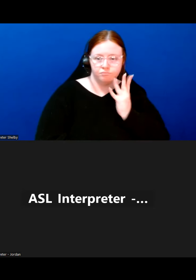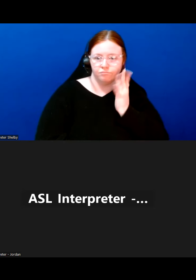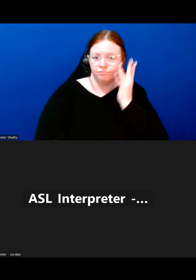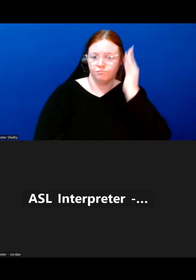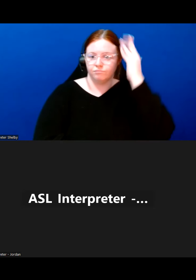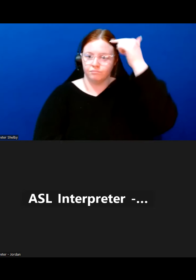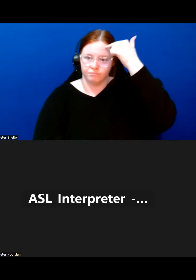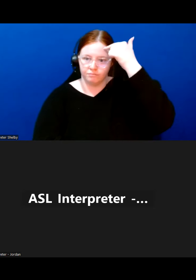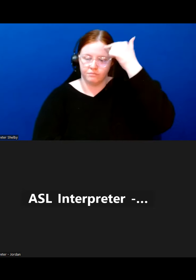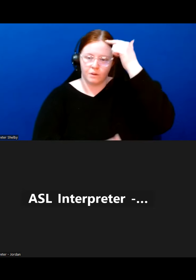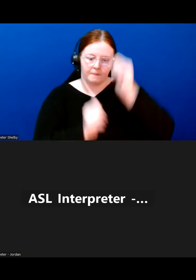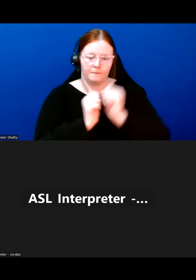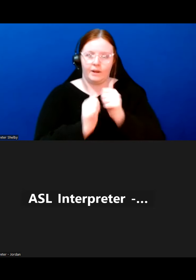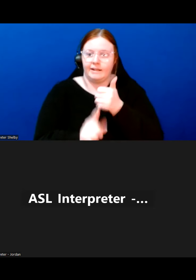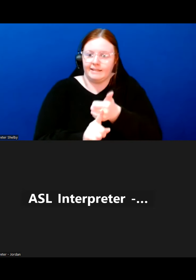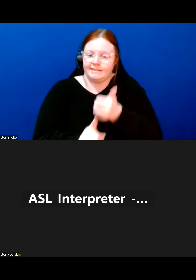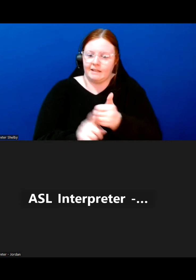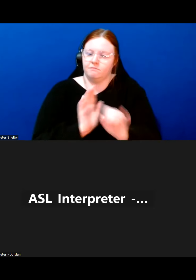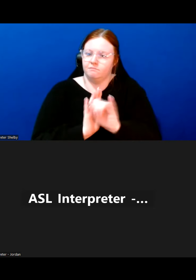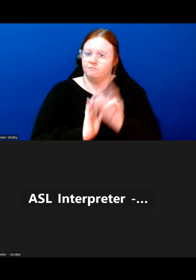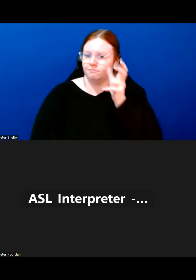is actually where you hear.